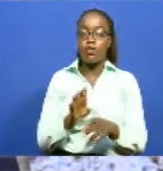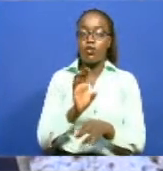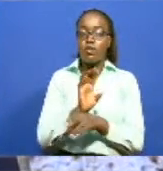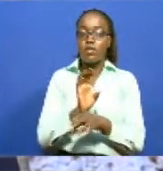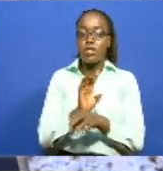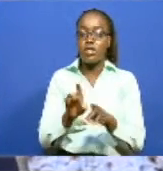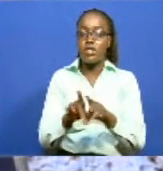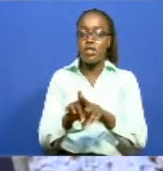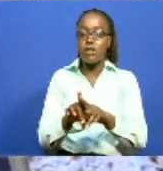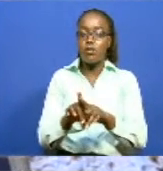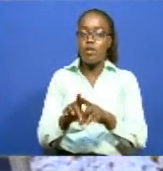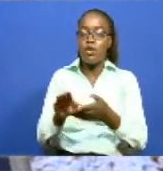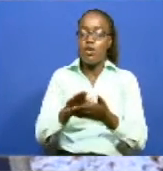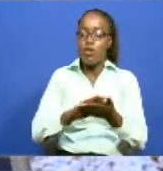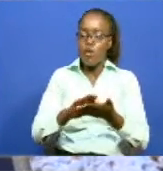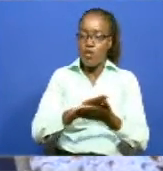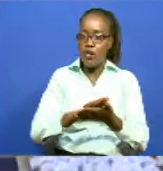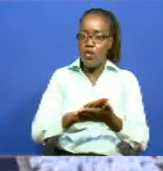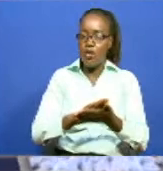We established the